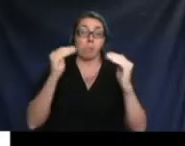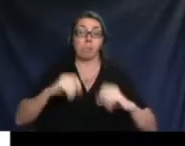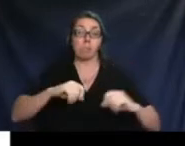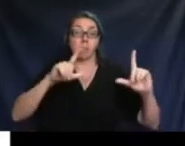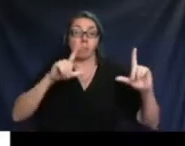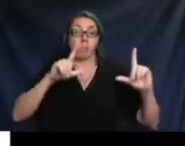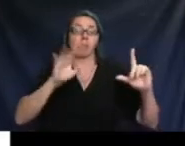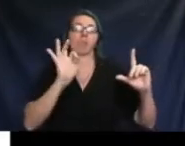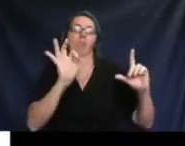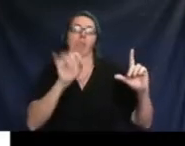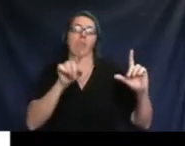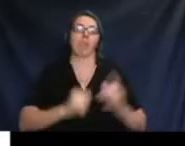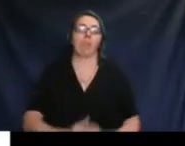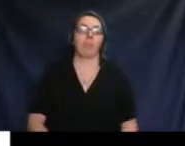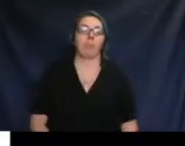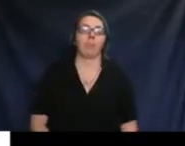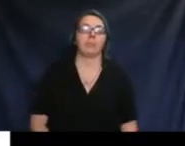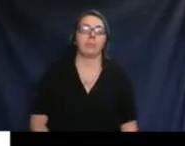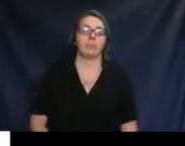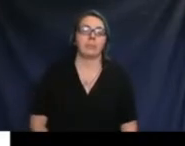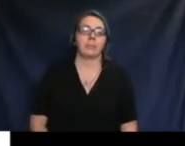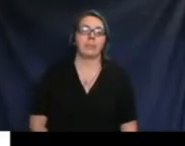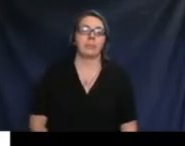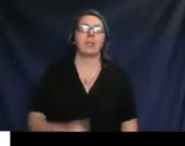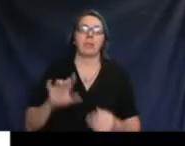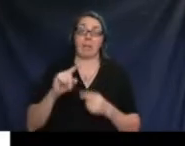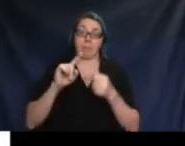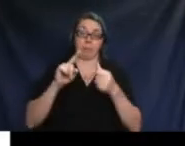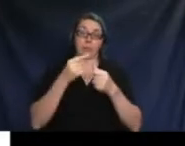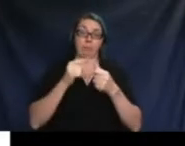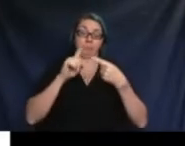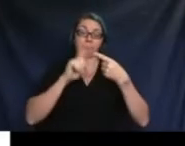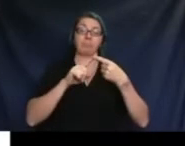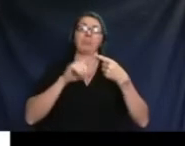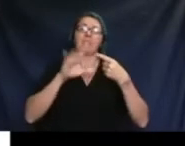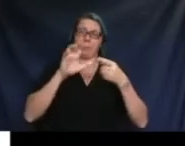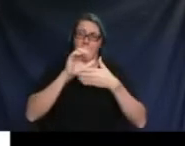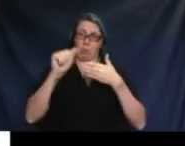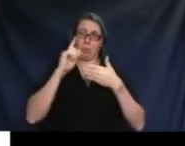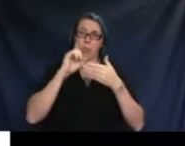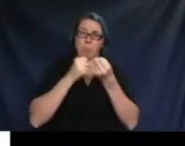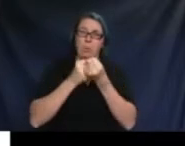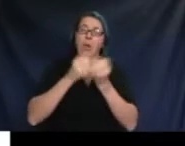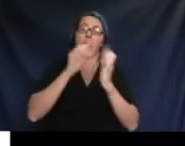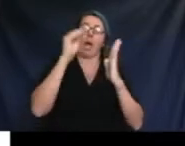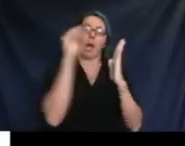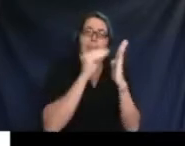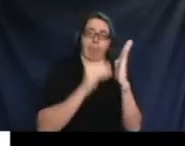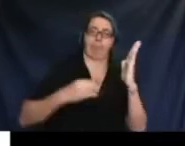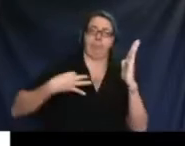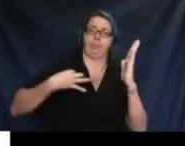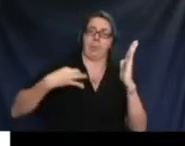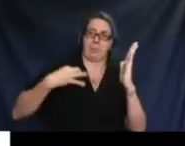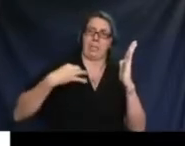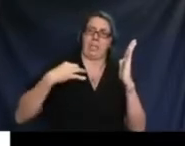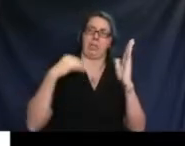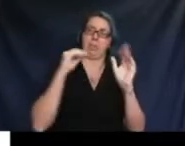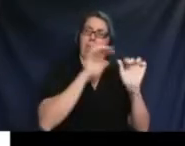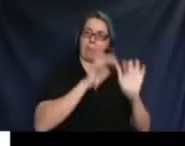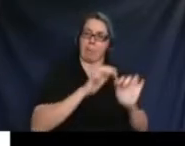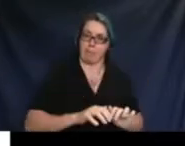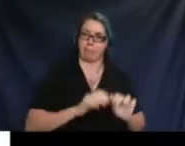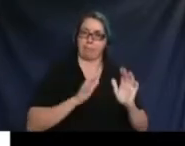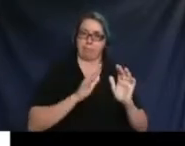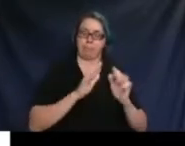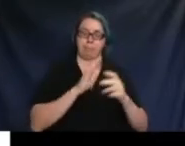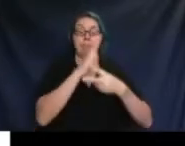Perfect. So the other accessibility option that we have at TAC is a maximum of